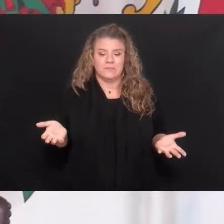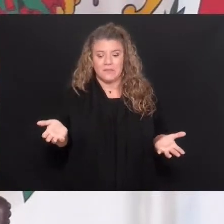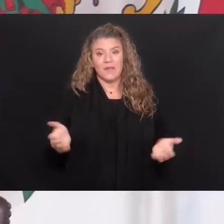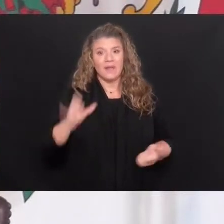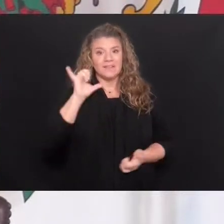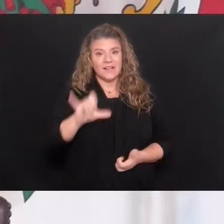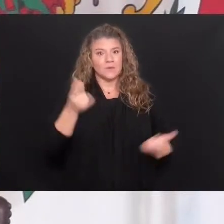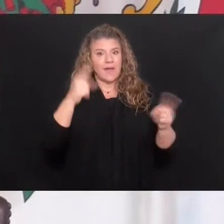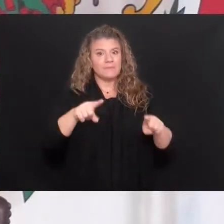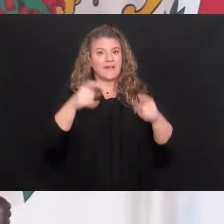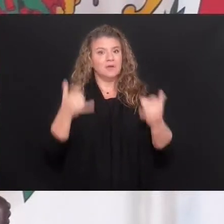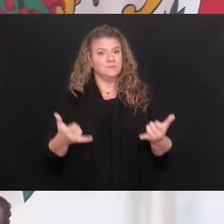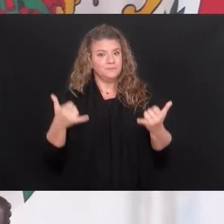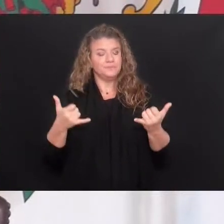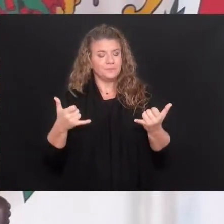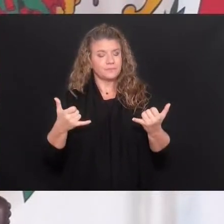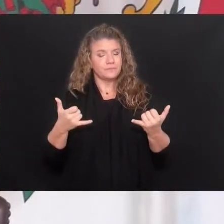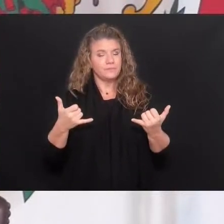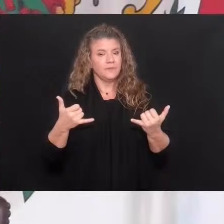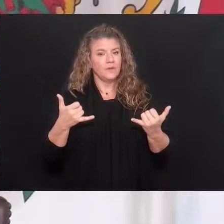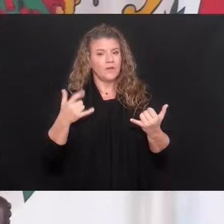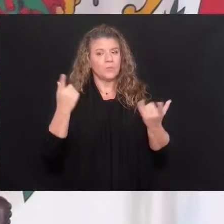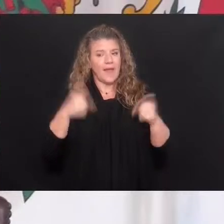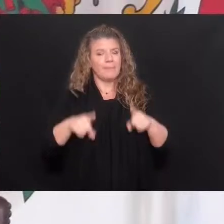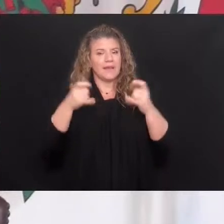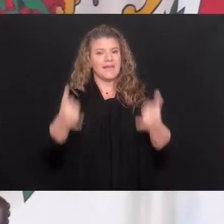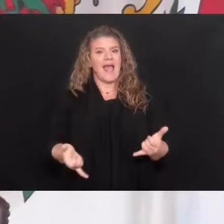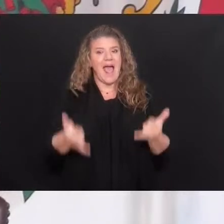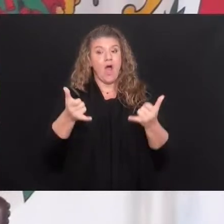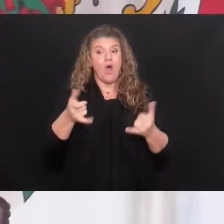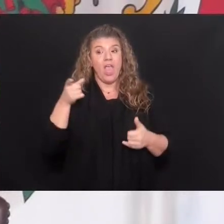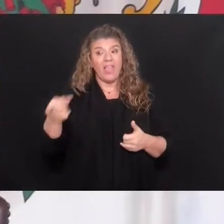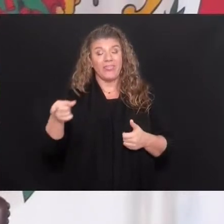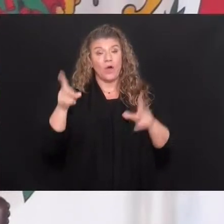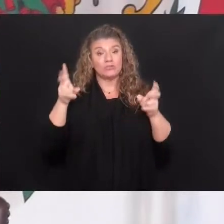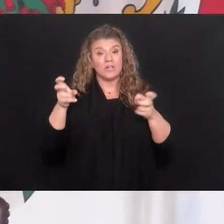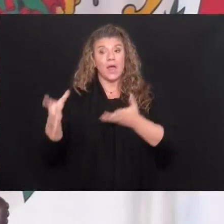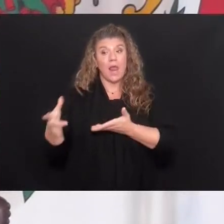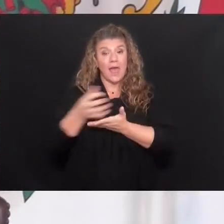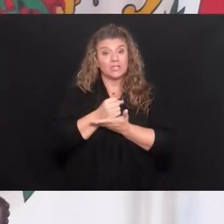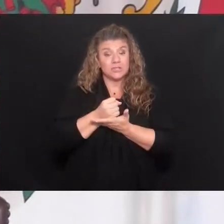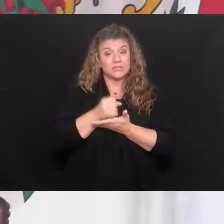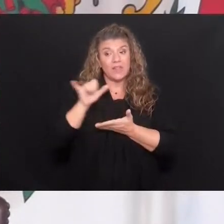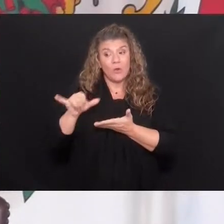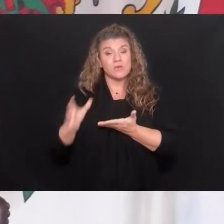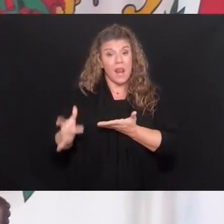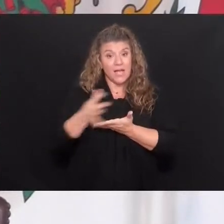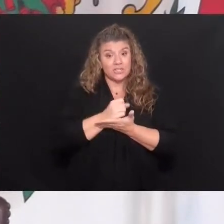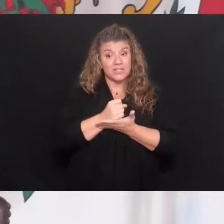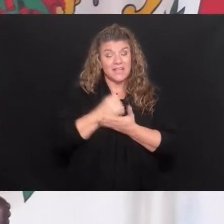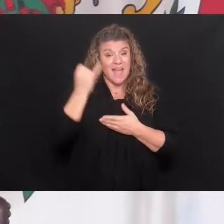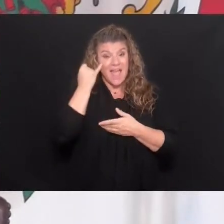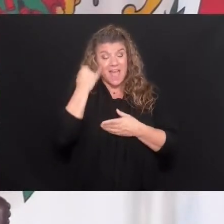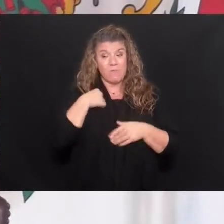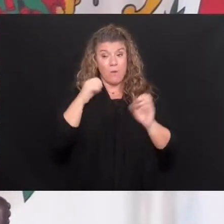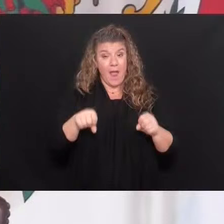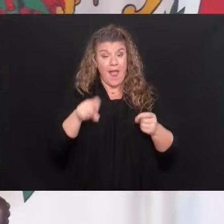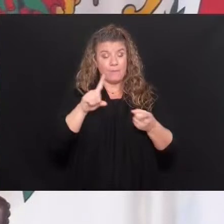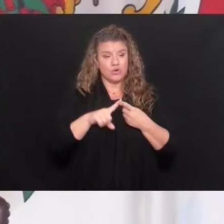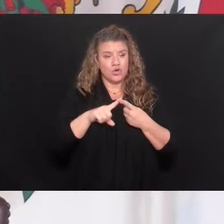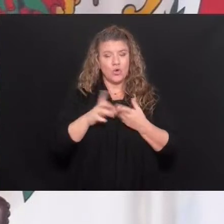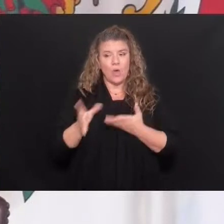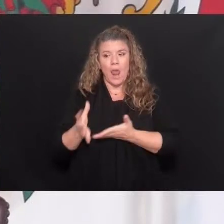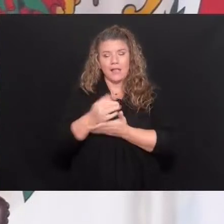we are, and that's where we are right now. And those collections, maybe, just maybe, if we'd have been able to throw those